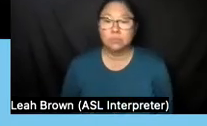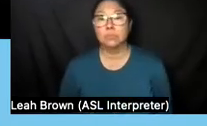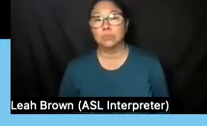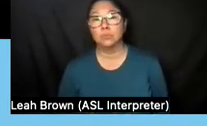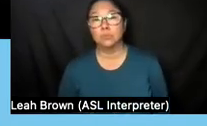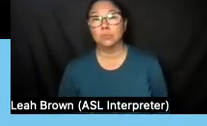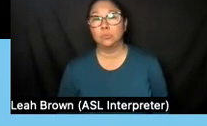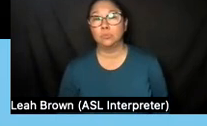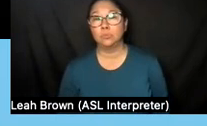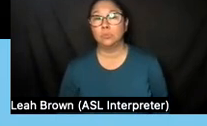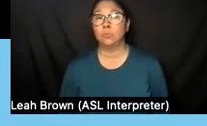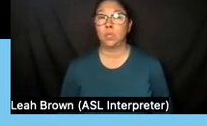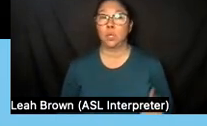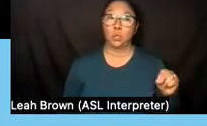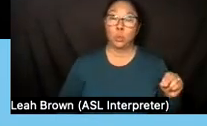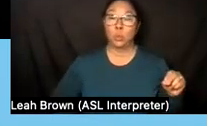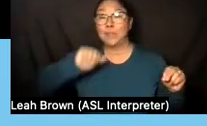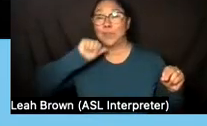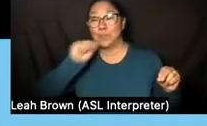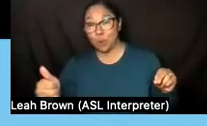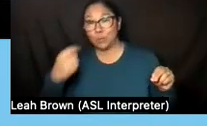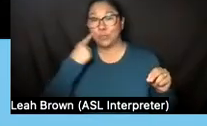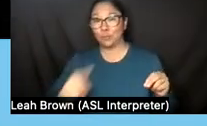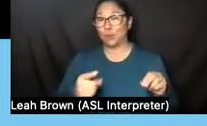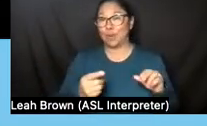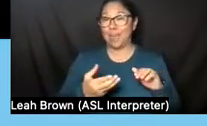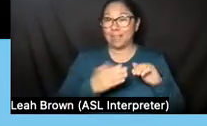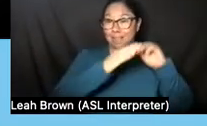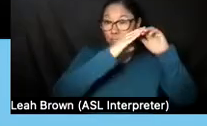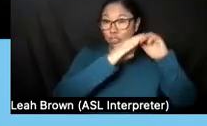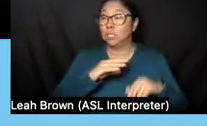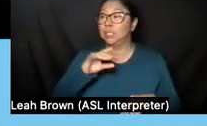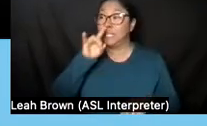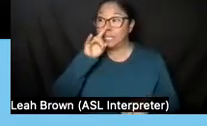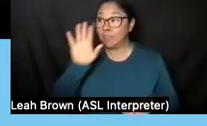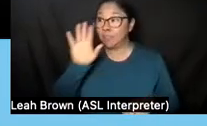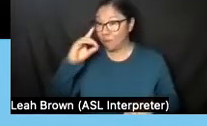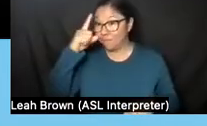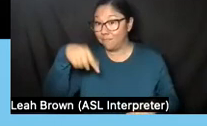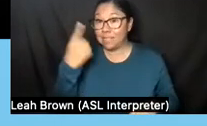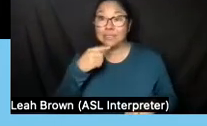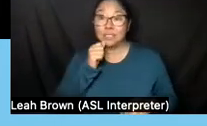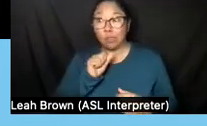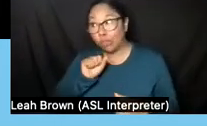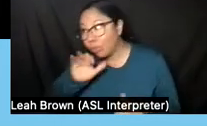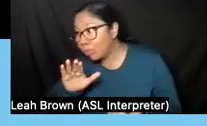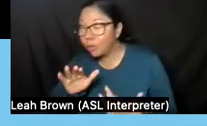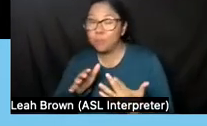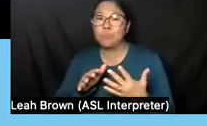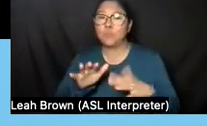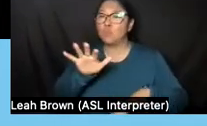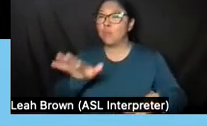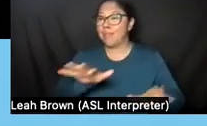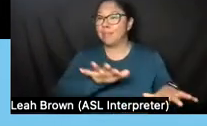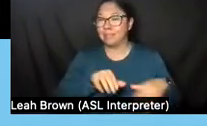Some do's and don'ts for the escalations. Don't get in your child's face. Do stand, relax, and give your child some space.